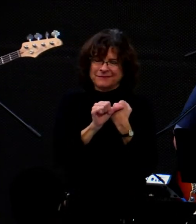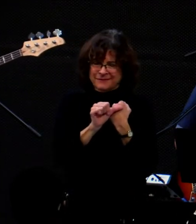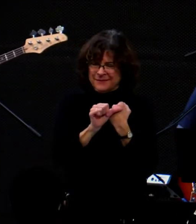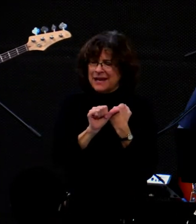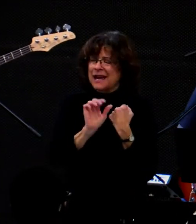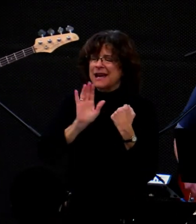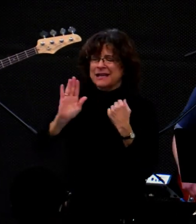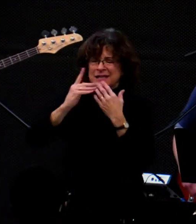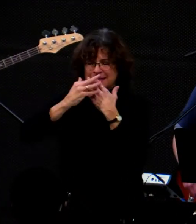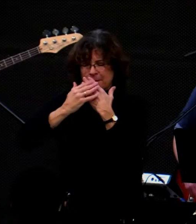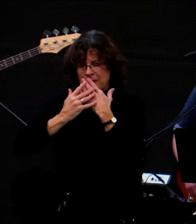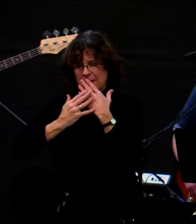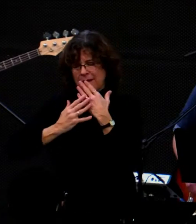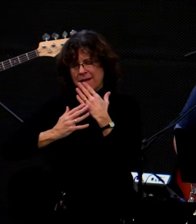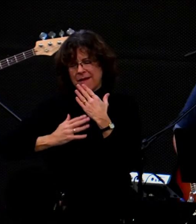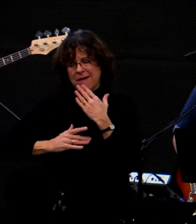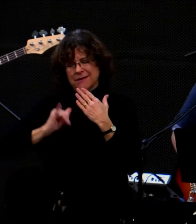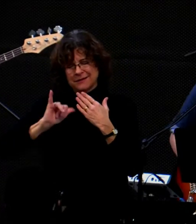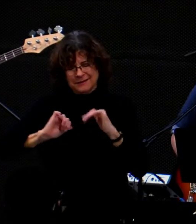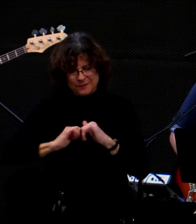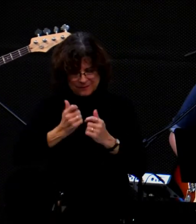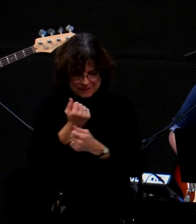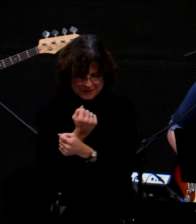interposed his precious blood.